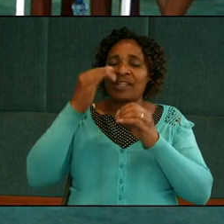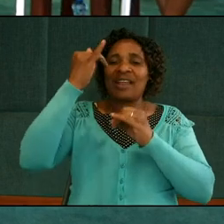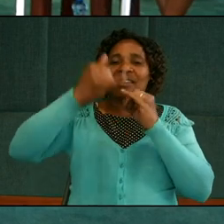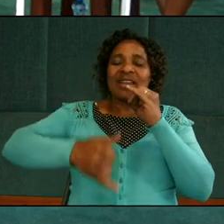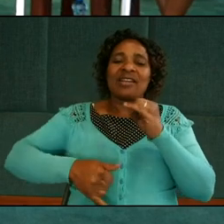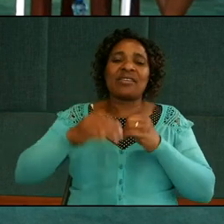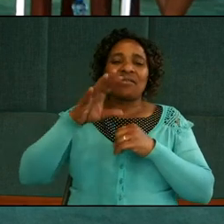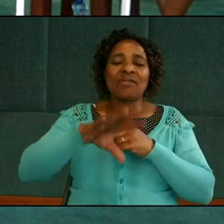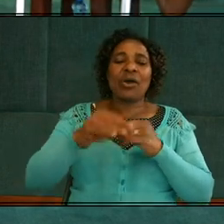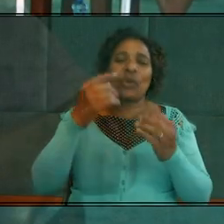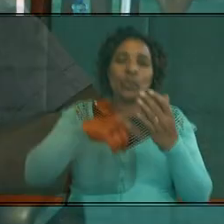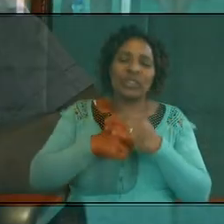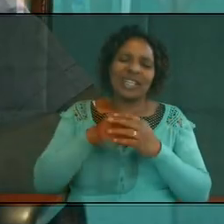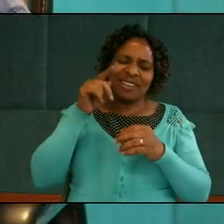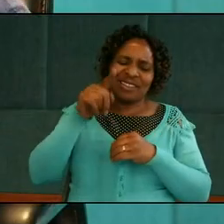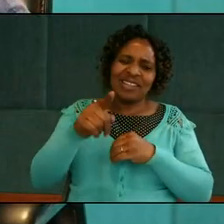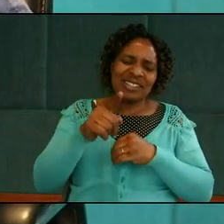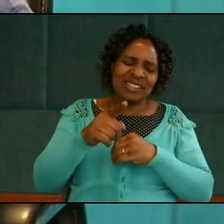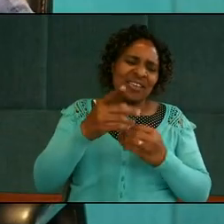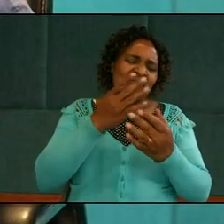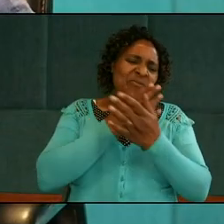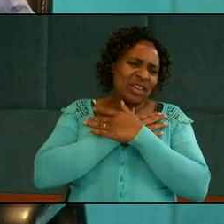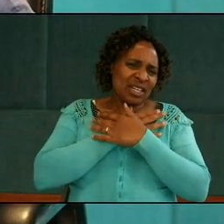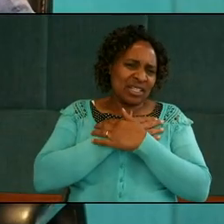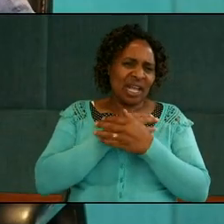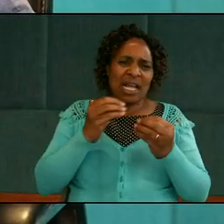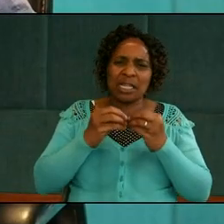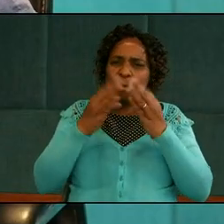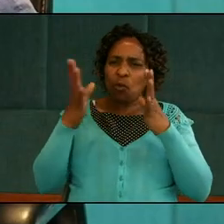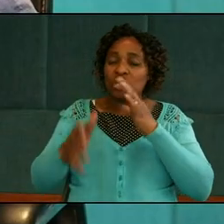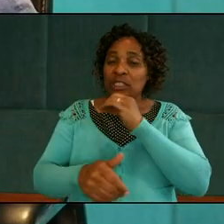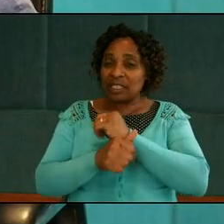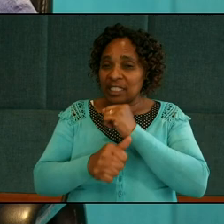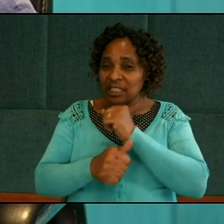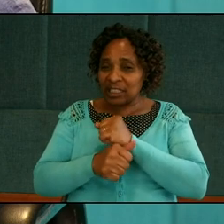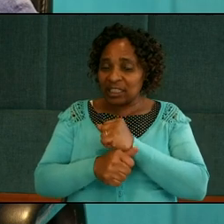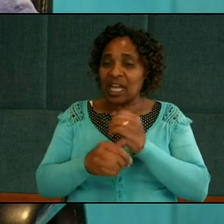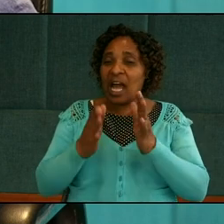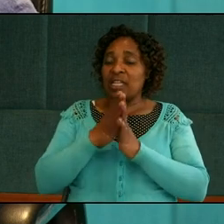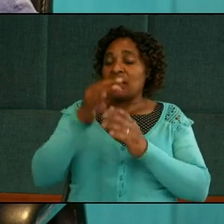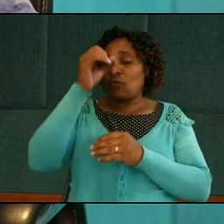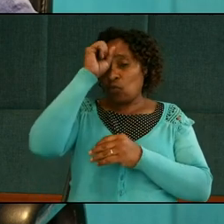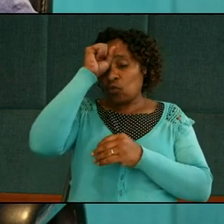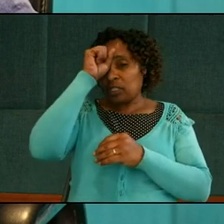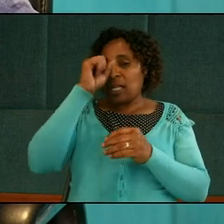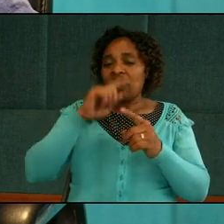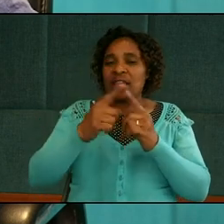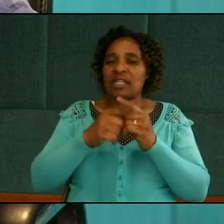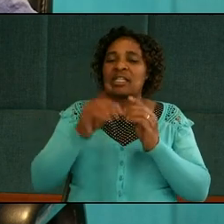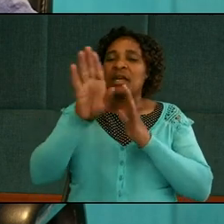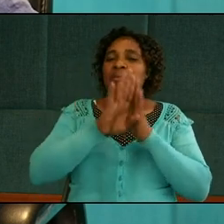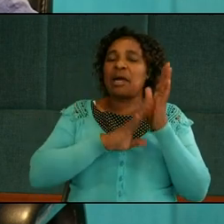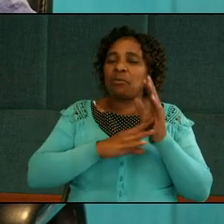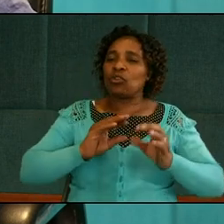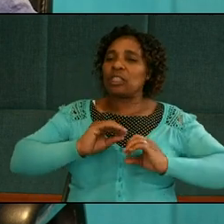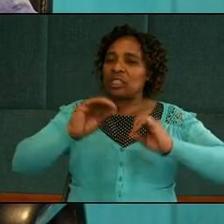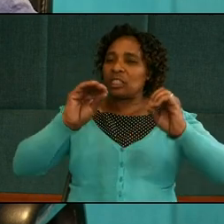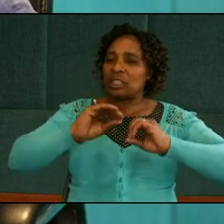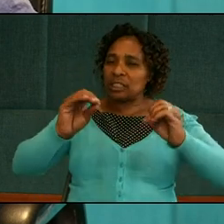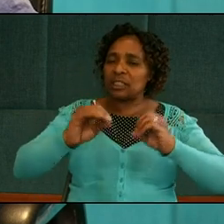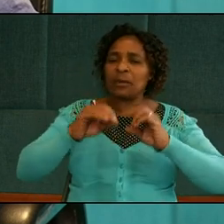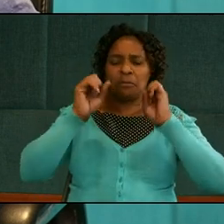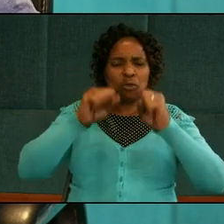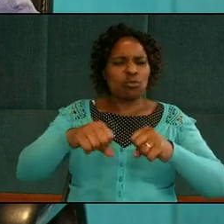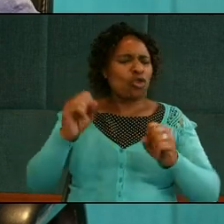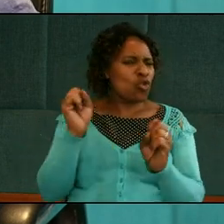found that these professed friends are the most dangerous in foes. The Bible plainly teaches that there can